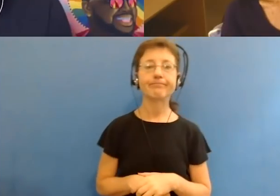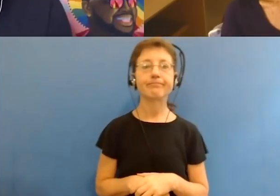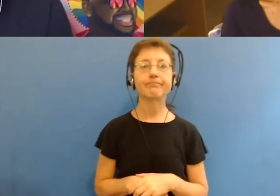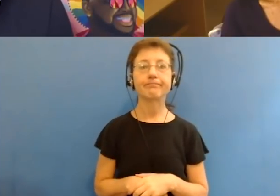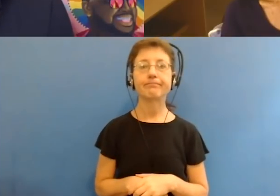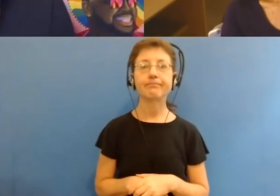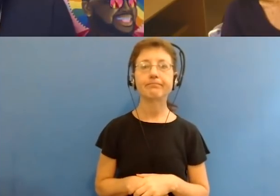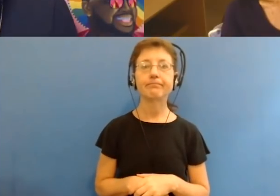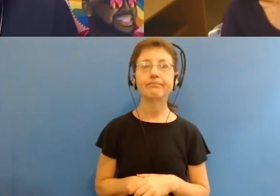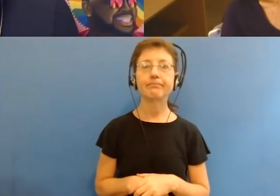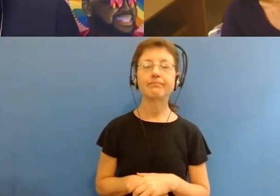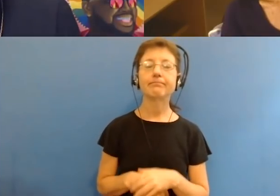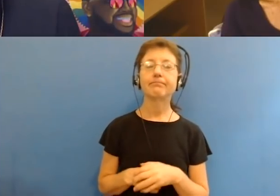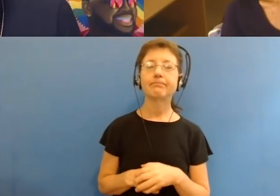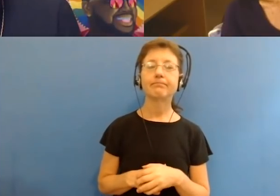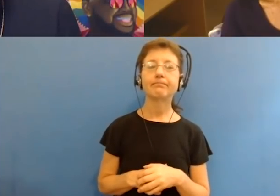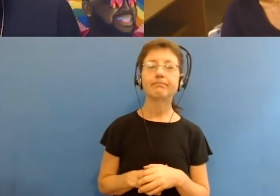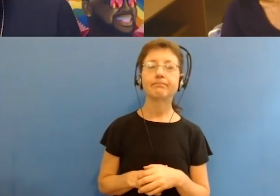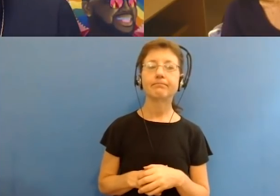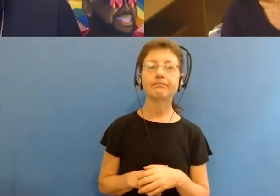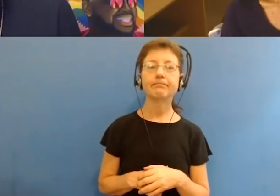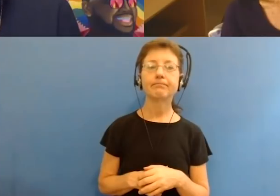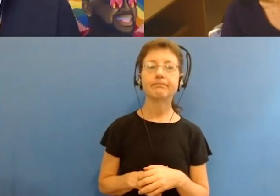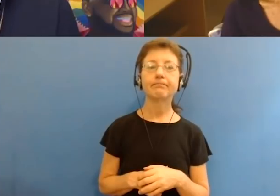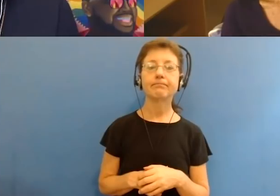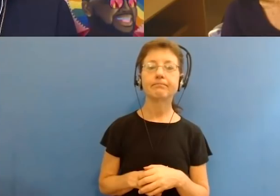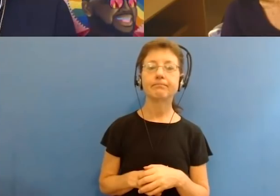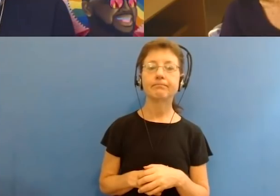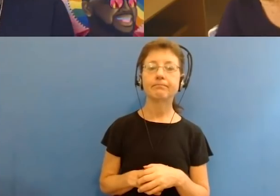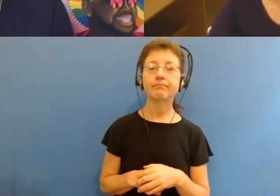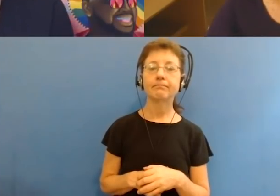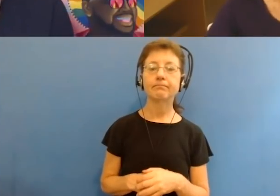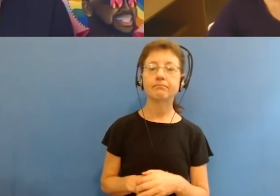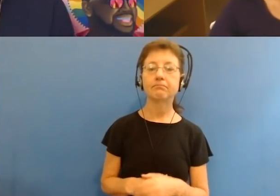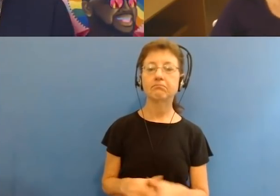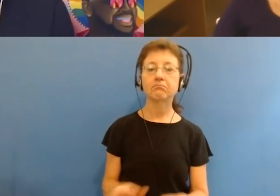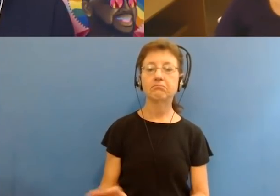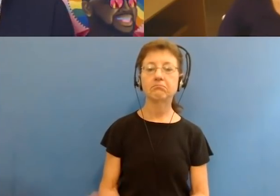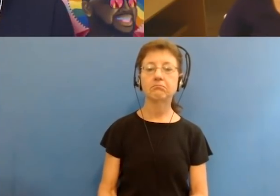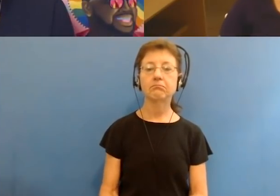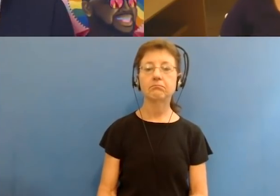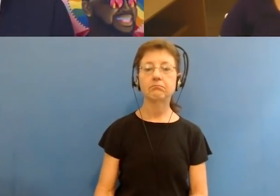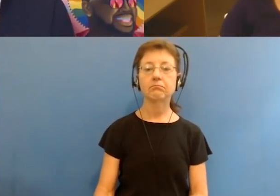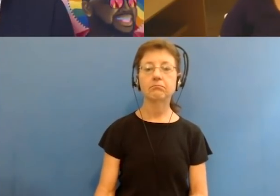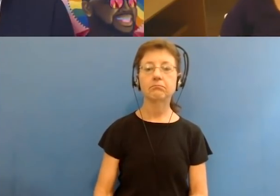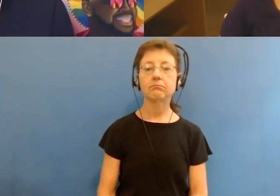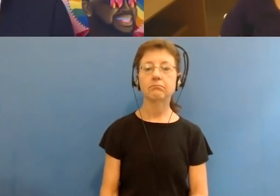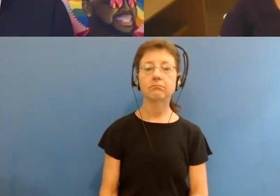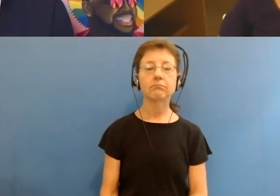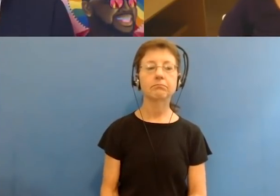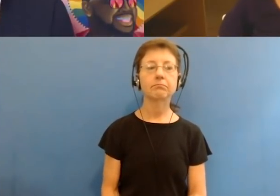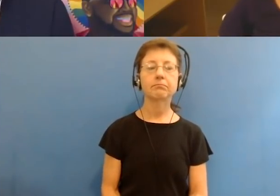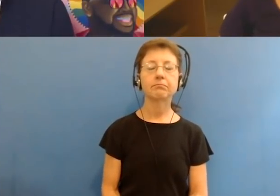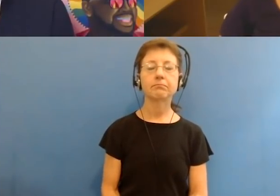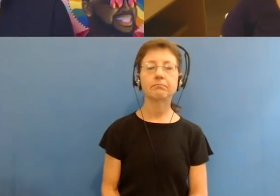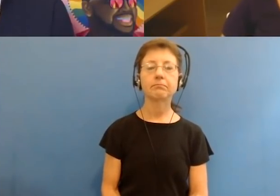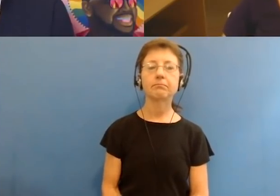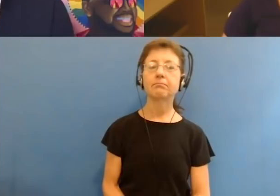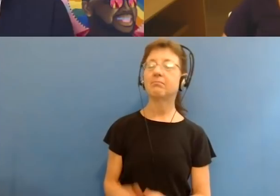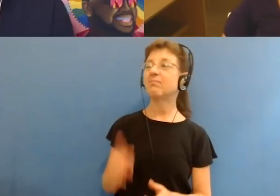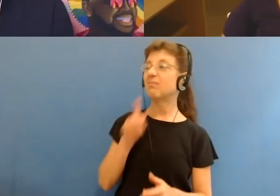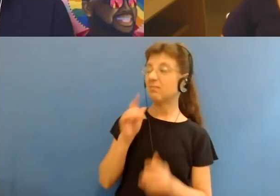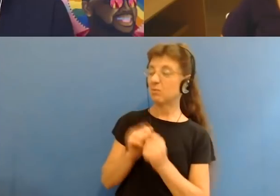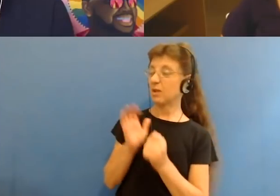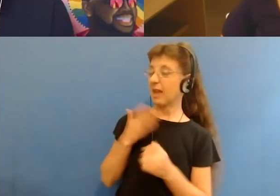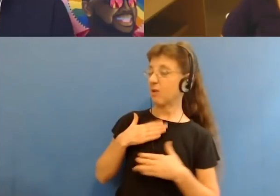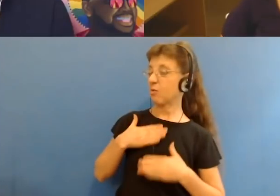Yes, I think so much of my practice is about the embodiment. It's about just like as much as I